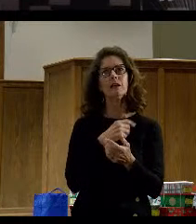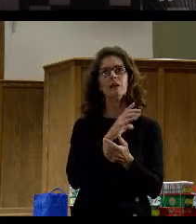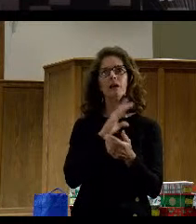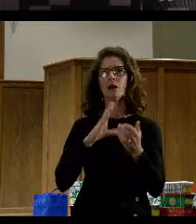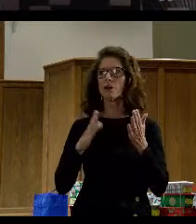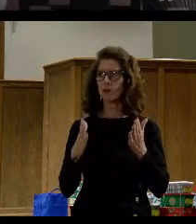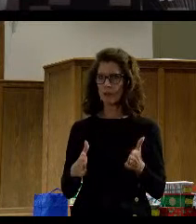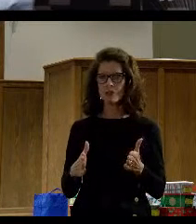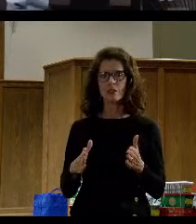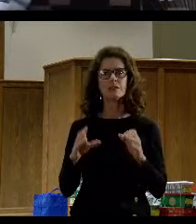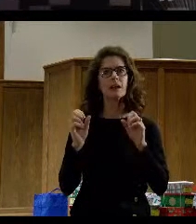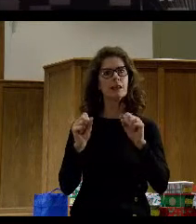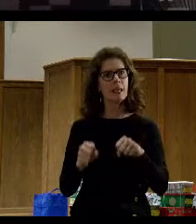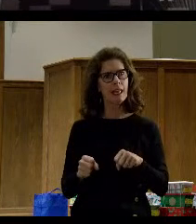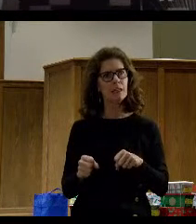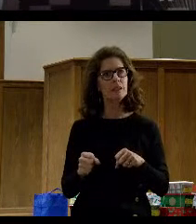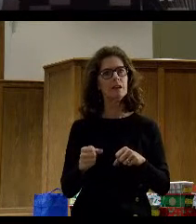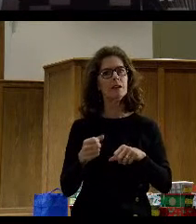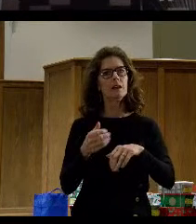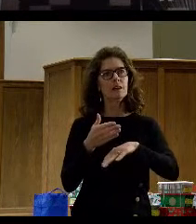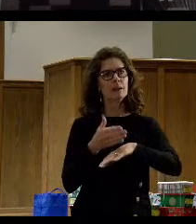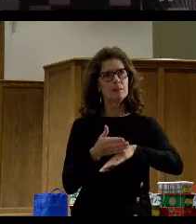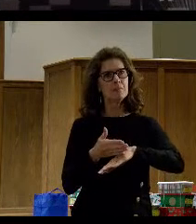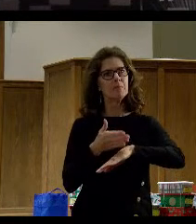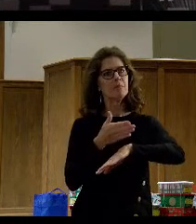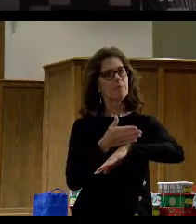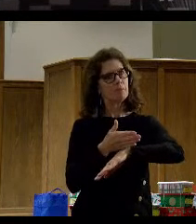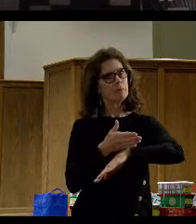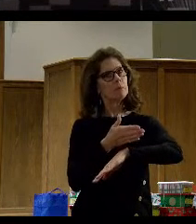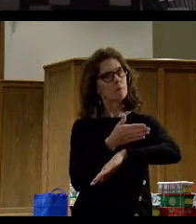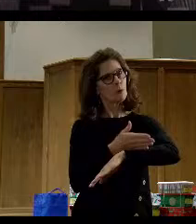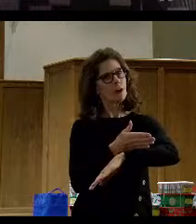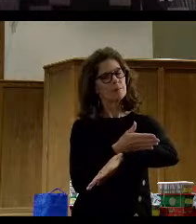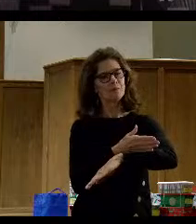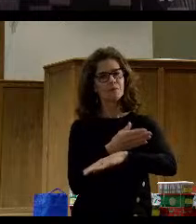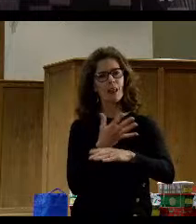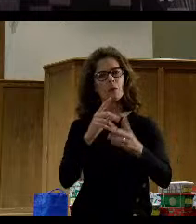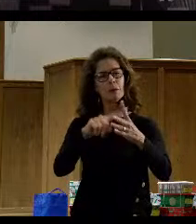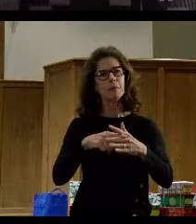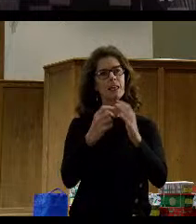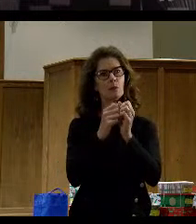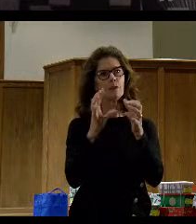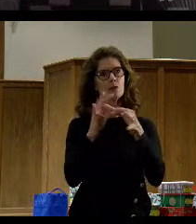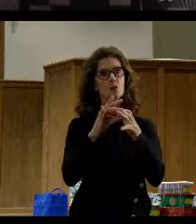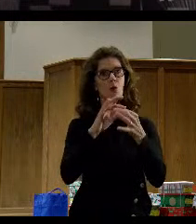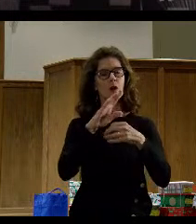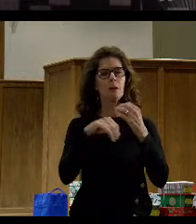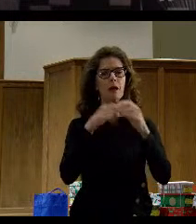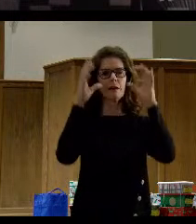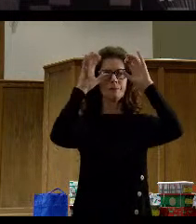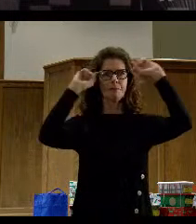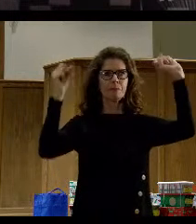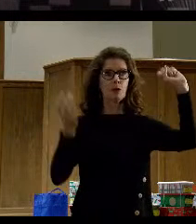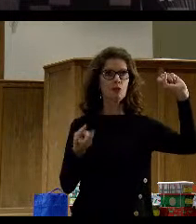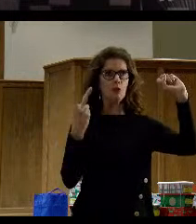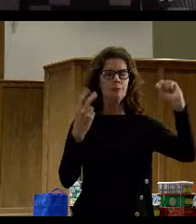So I want to start with a story about two presidents. Not the two presidents you're thinking of.